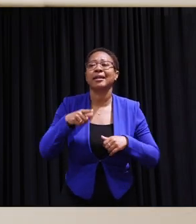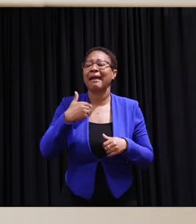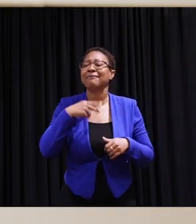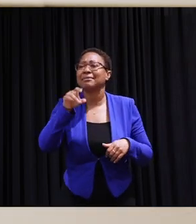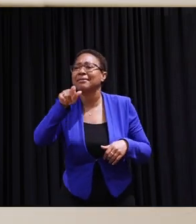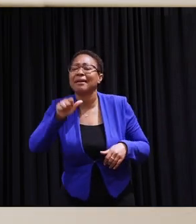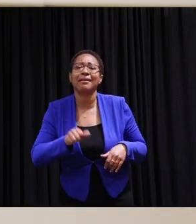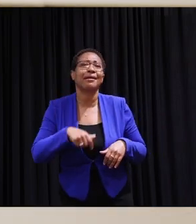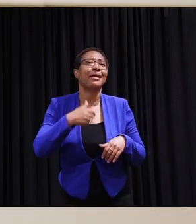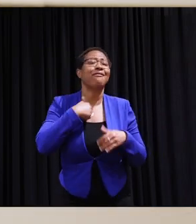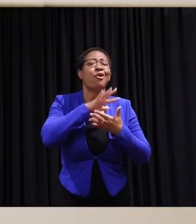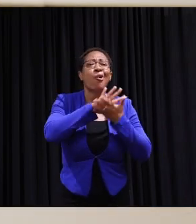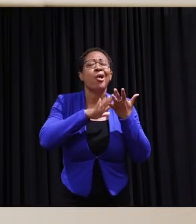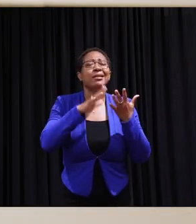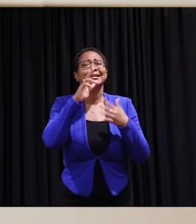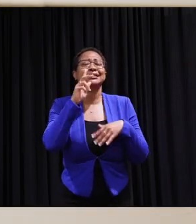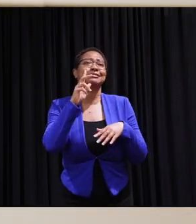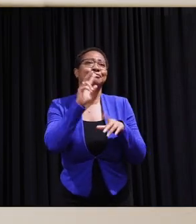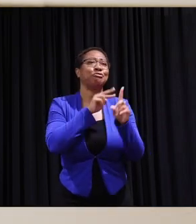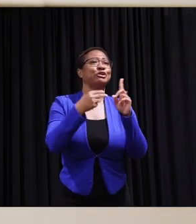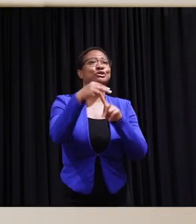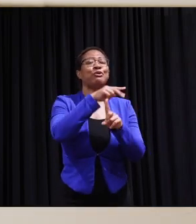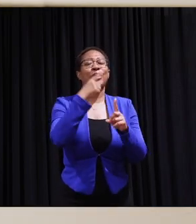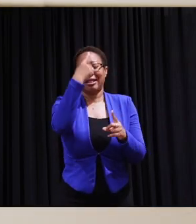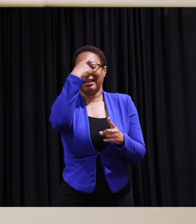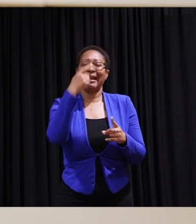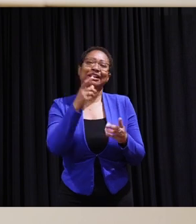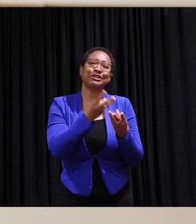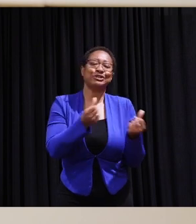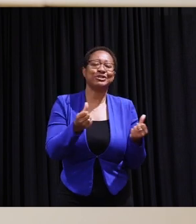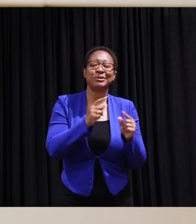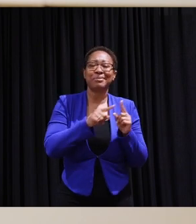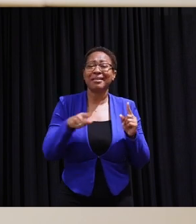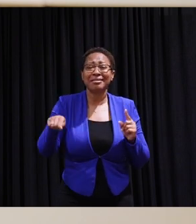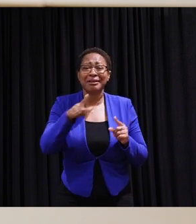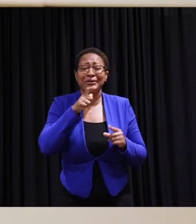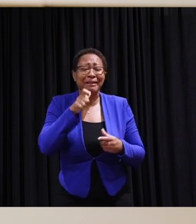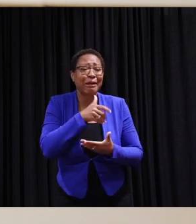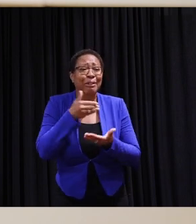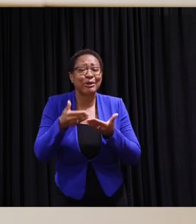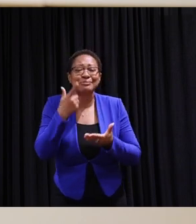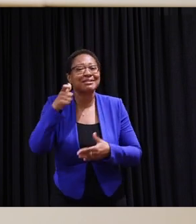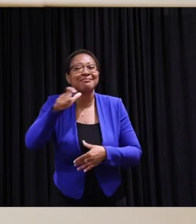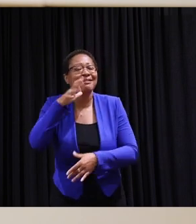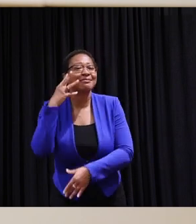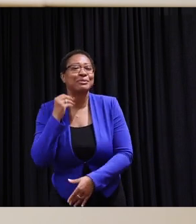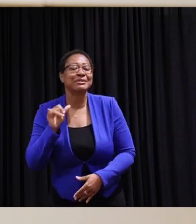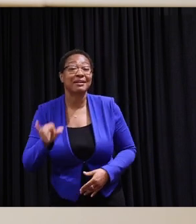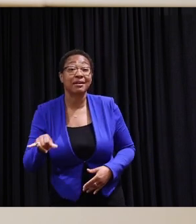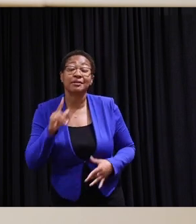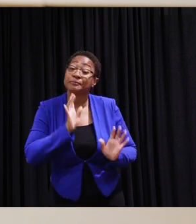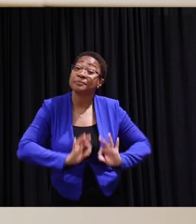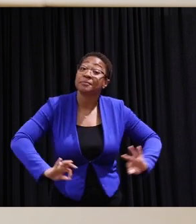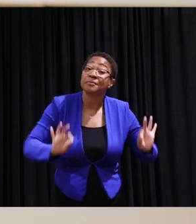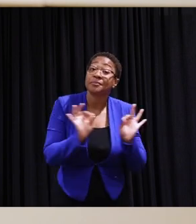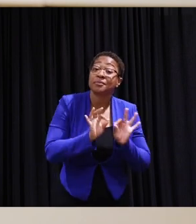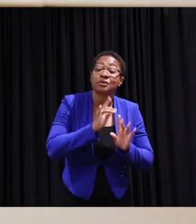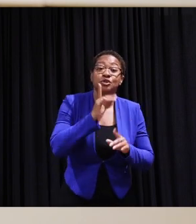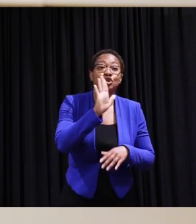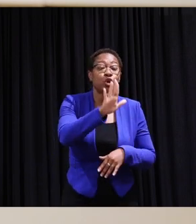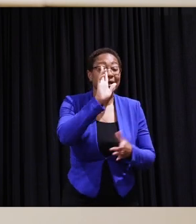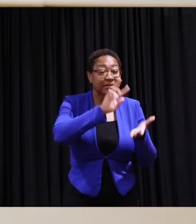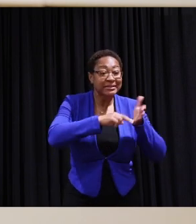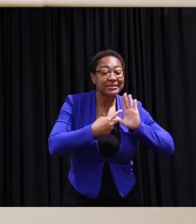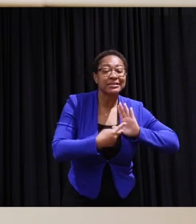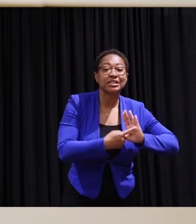data, they have all of this perspective of what they feel like the solution is, and they're not even close. And so it's so important to make sure that you're